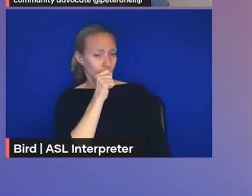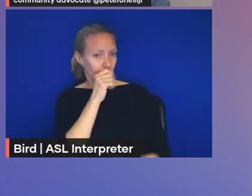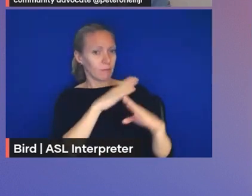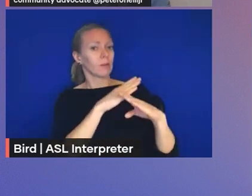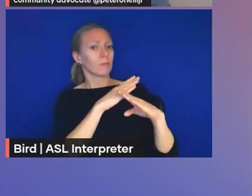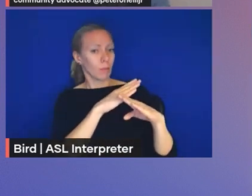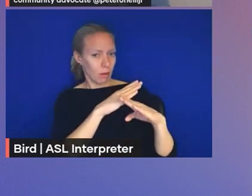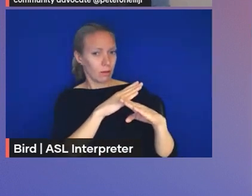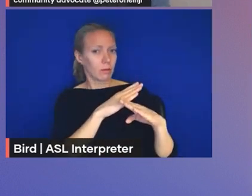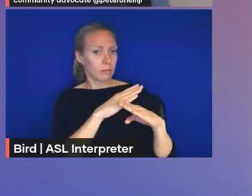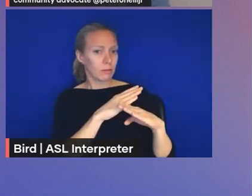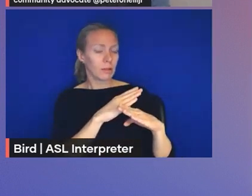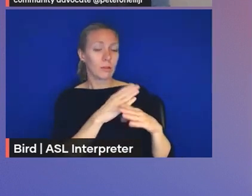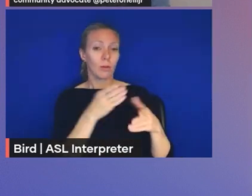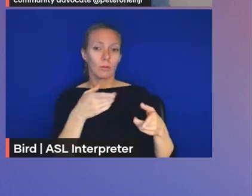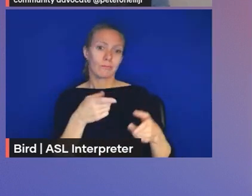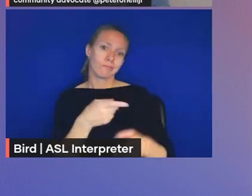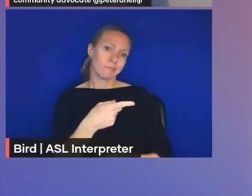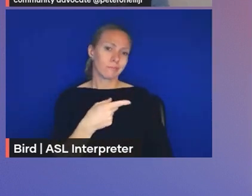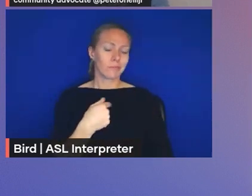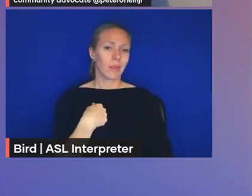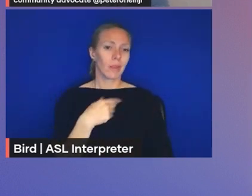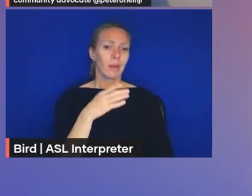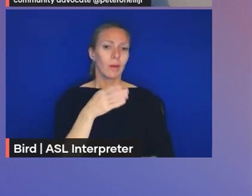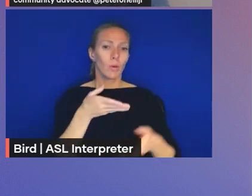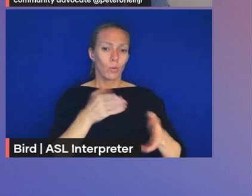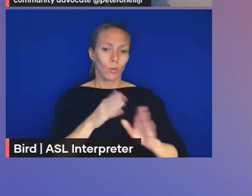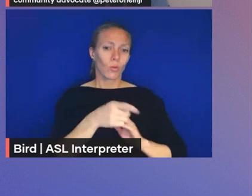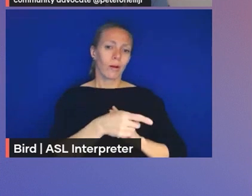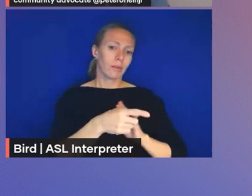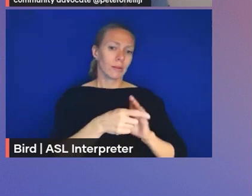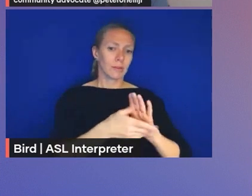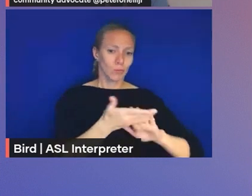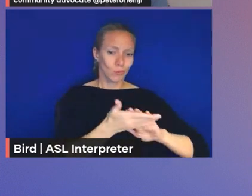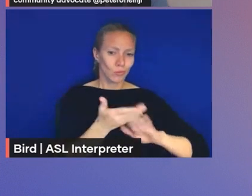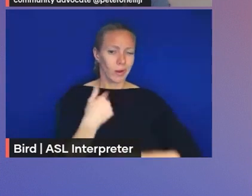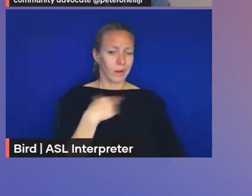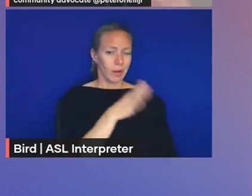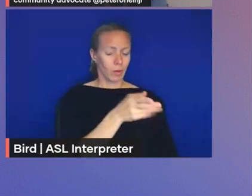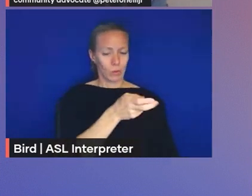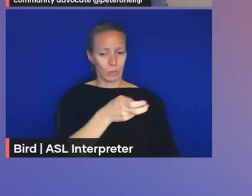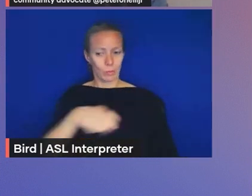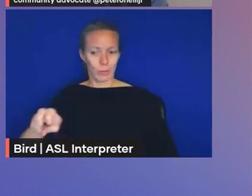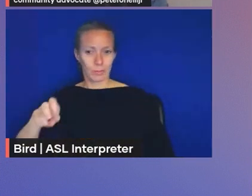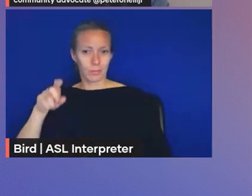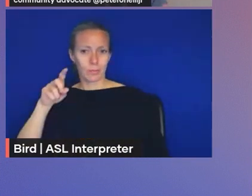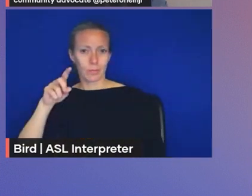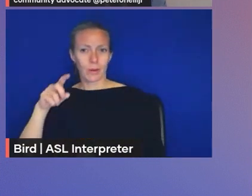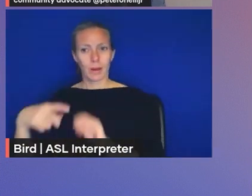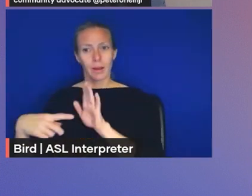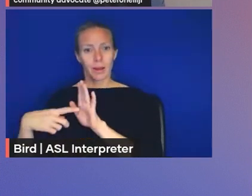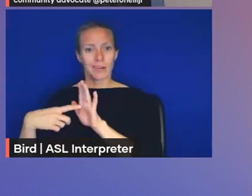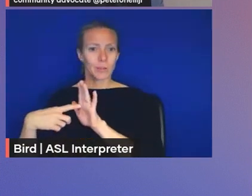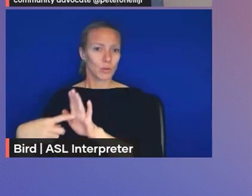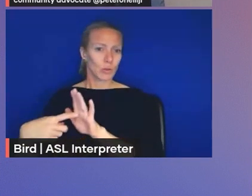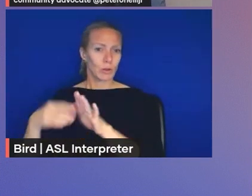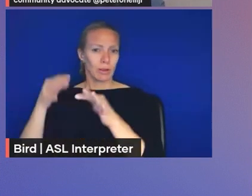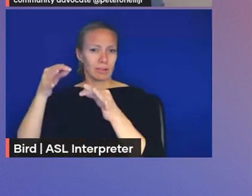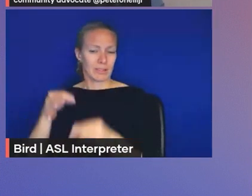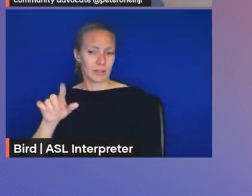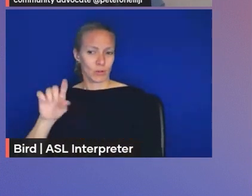And while that's running, I'm actually going to pop back over here and check out the decision log and kind of show what that policy